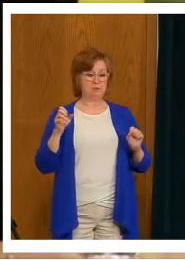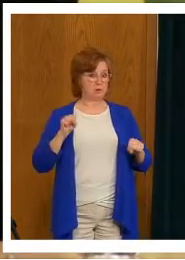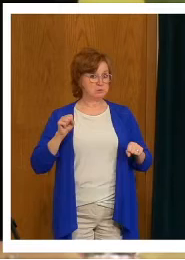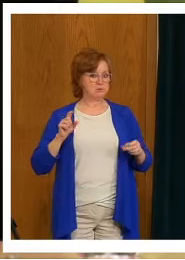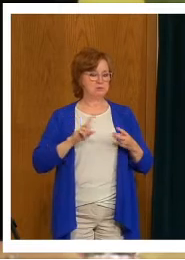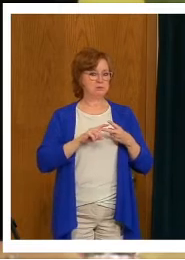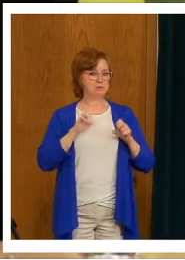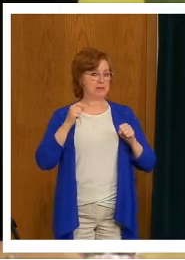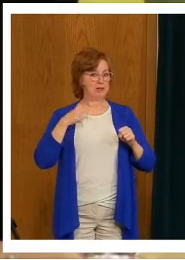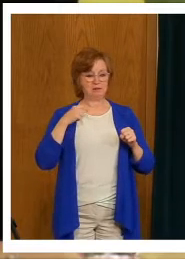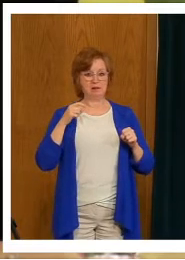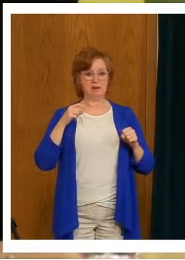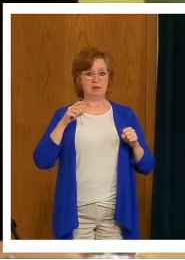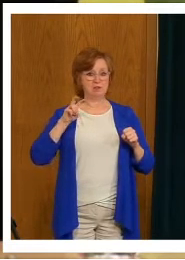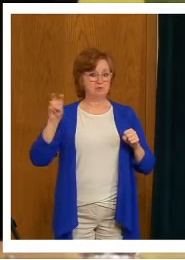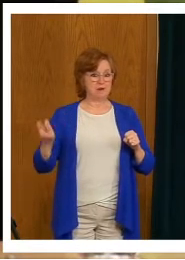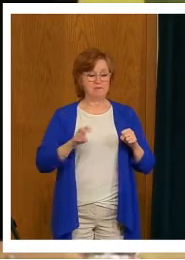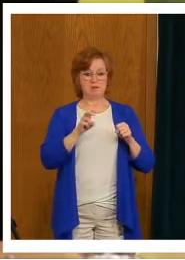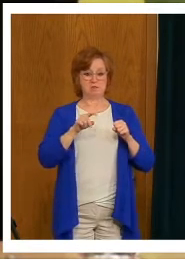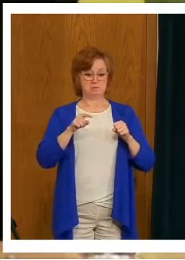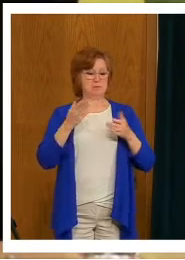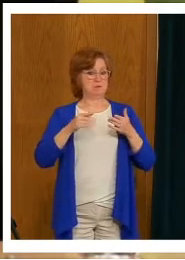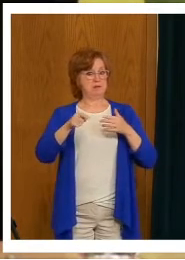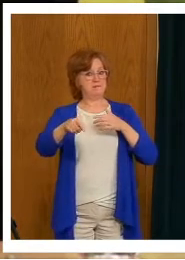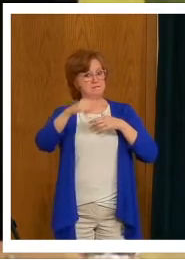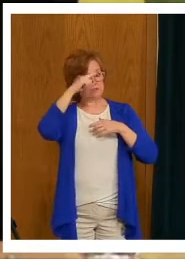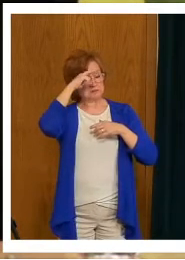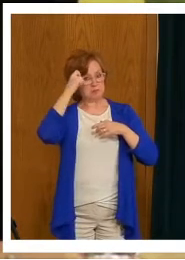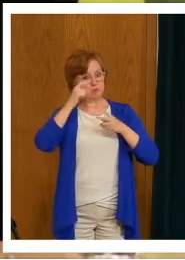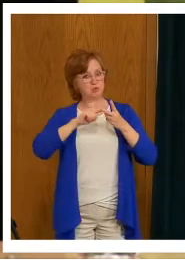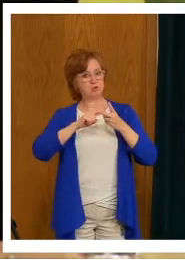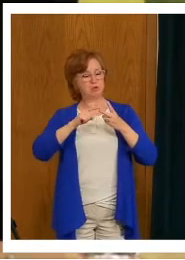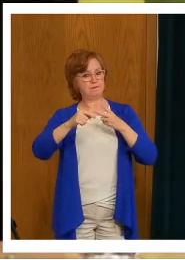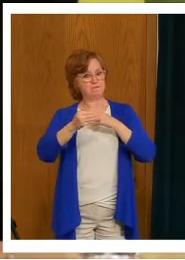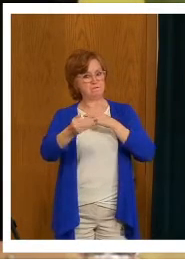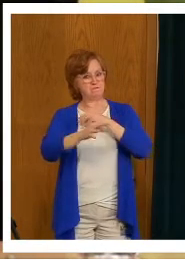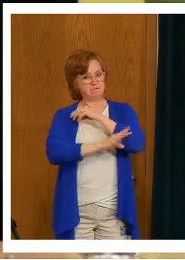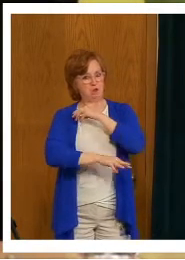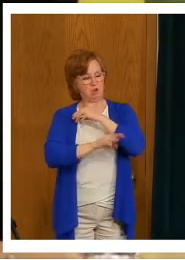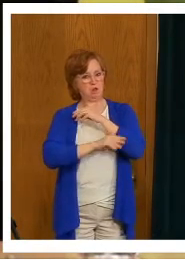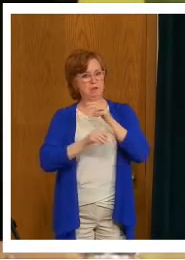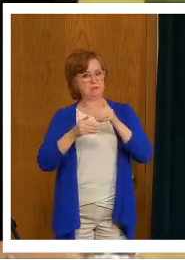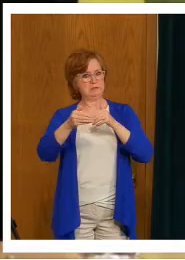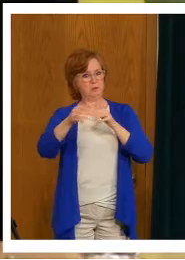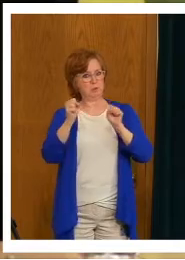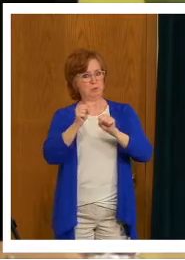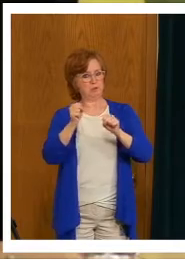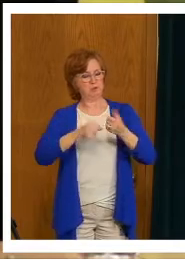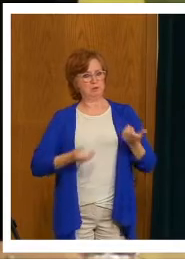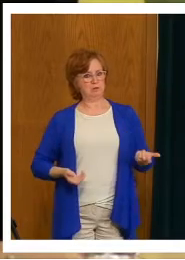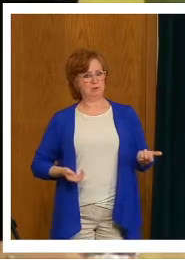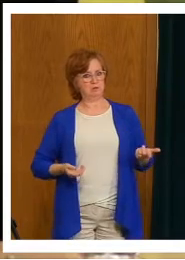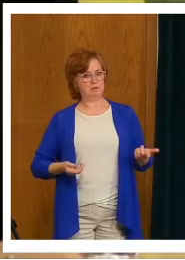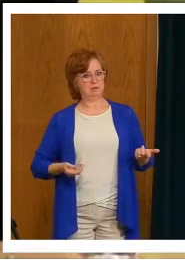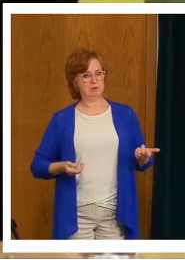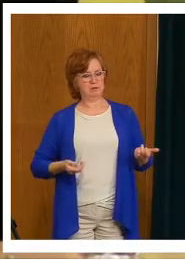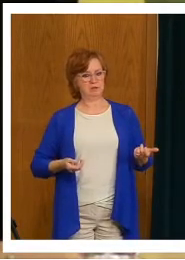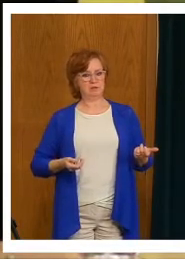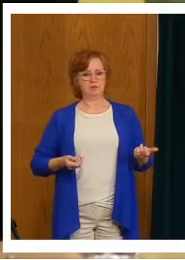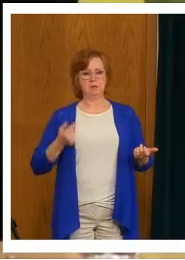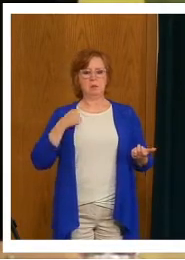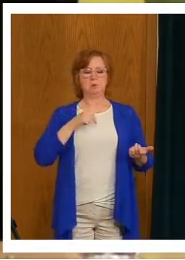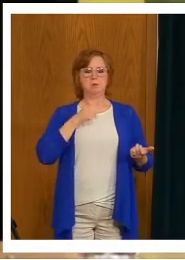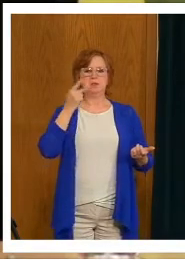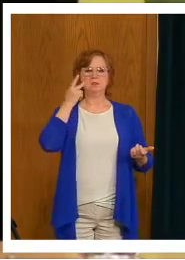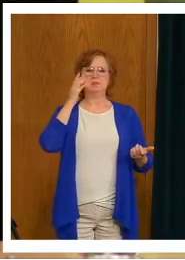winter. And they would look to the federal government for guidance on if they are to travel abroad to certain countries, and we see the UK